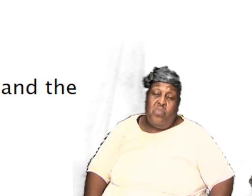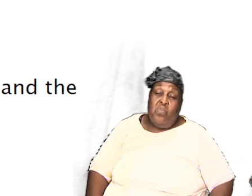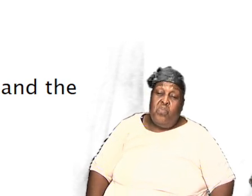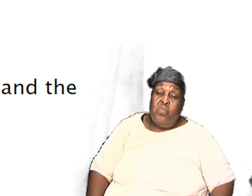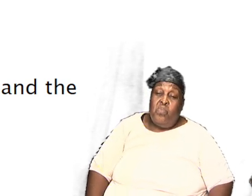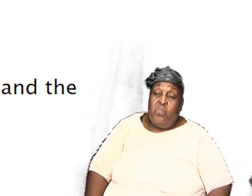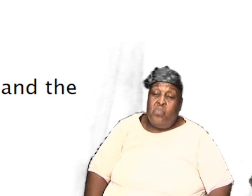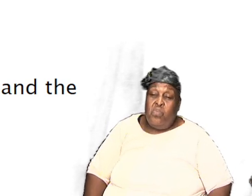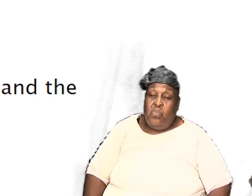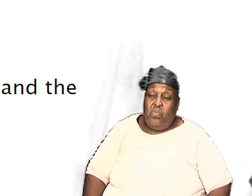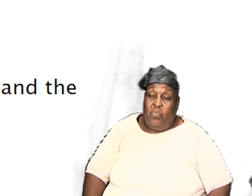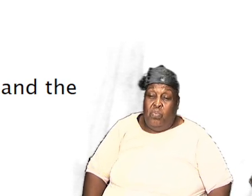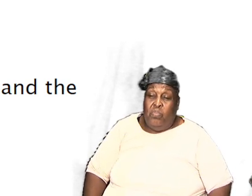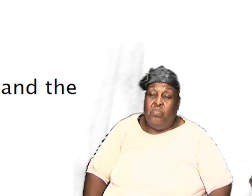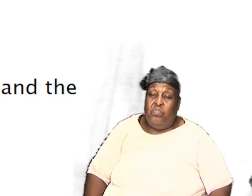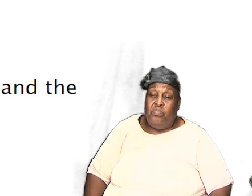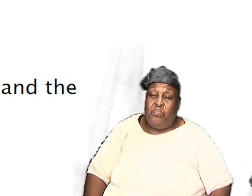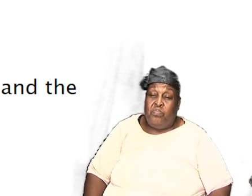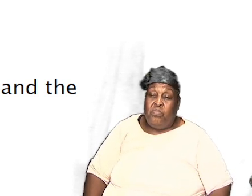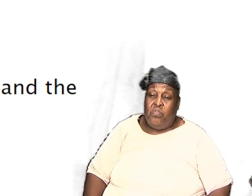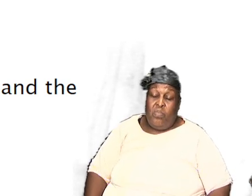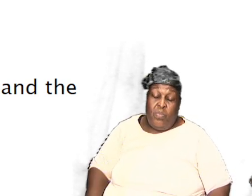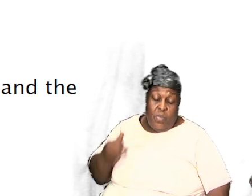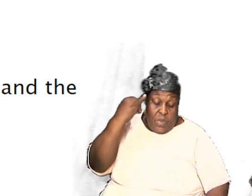disease. If we